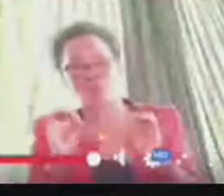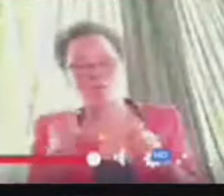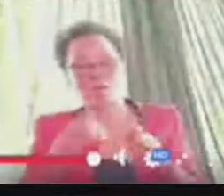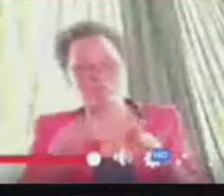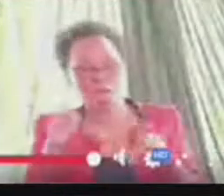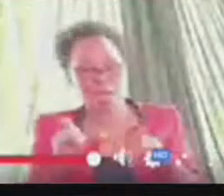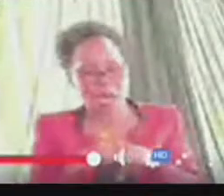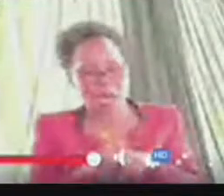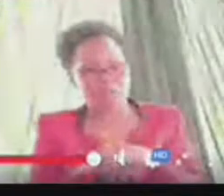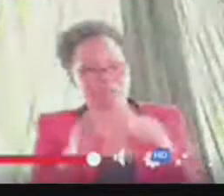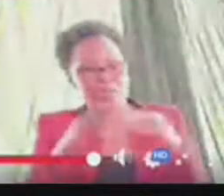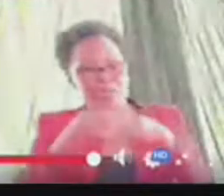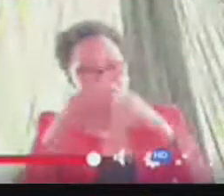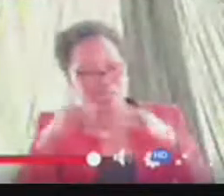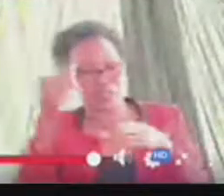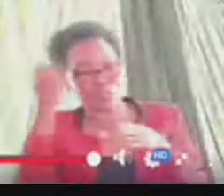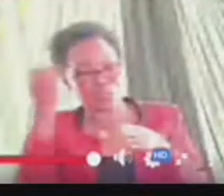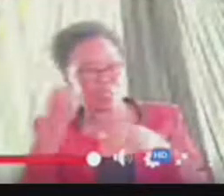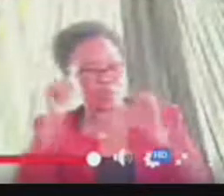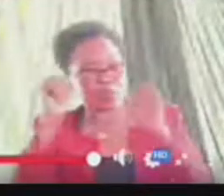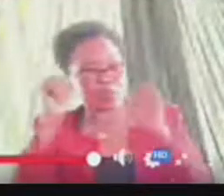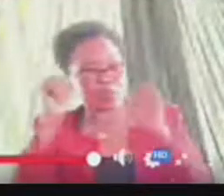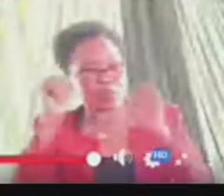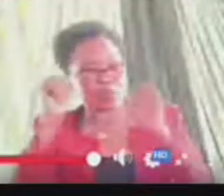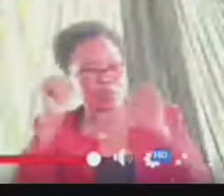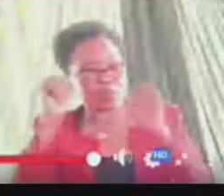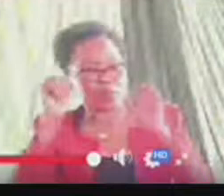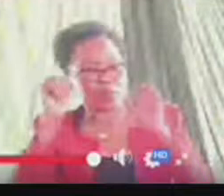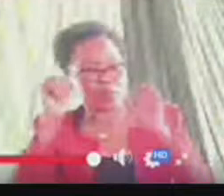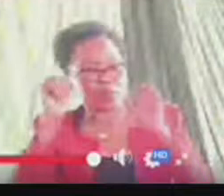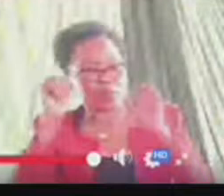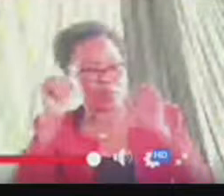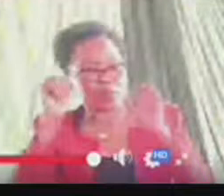would sit down with the ICT department,